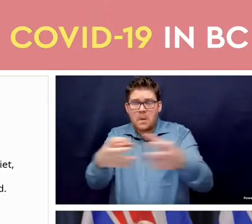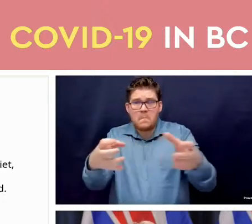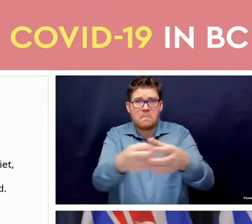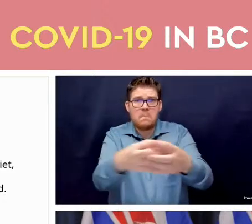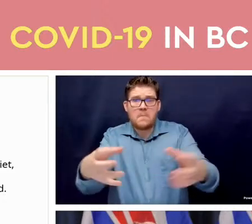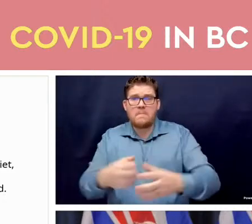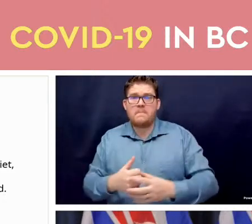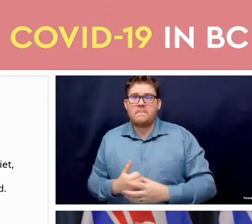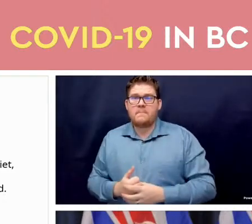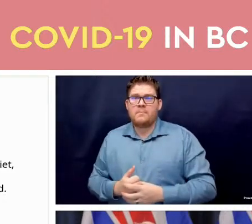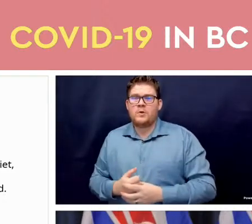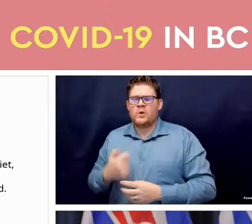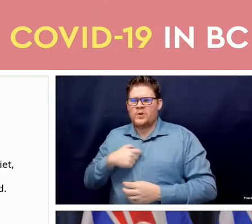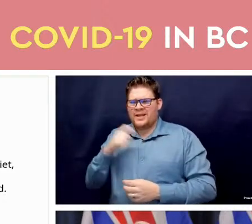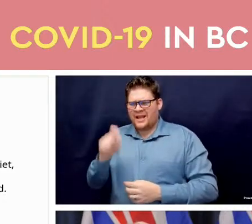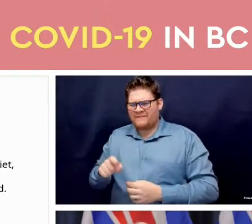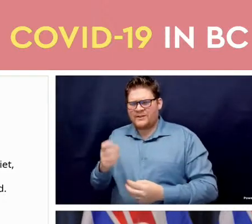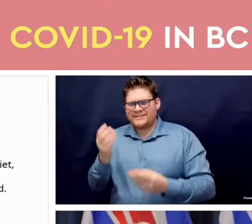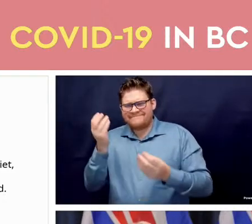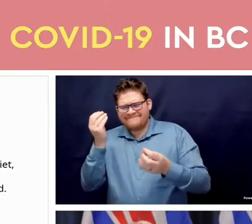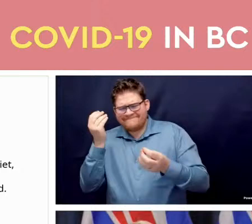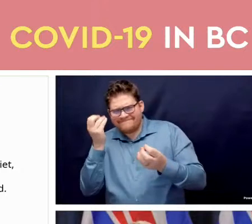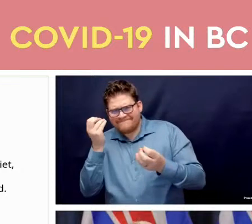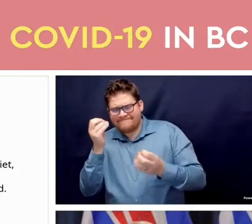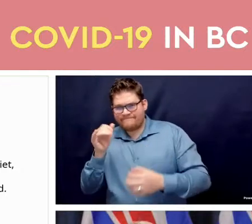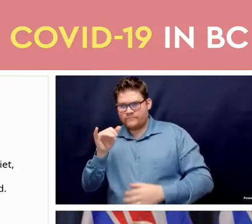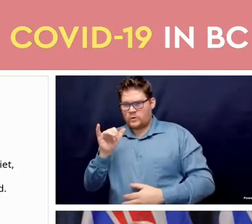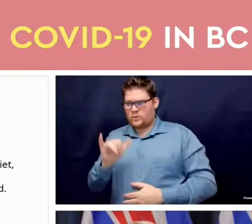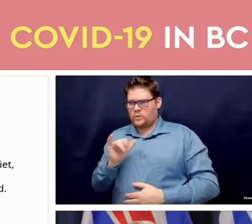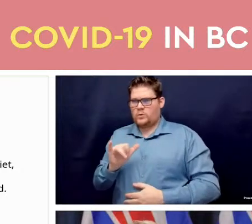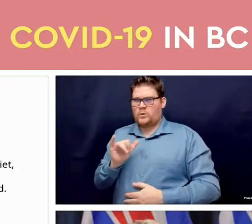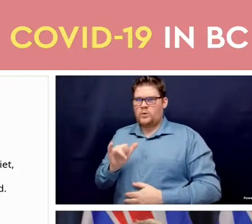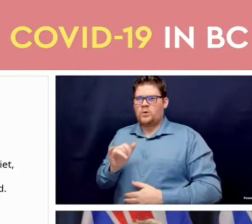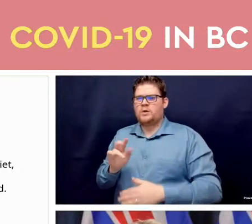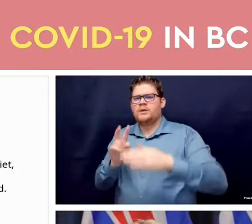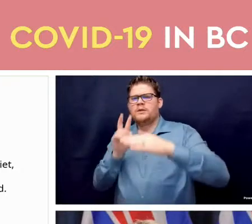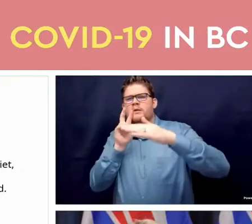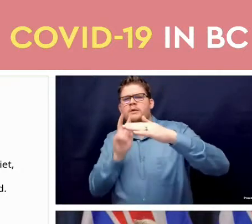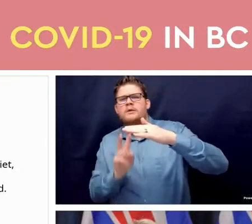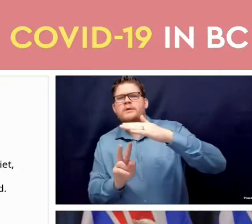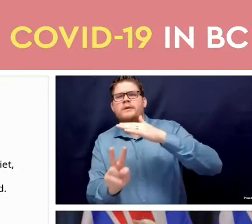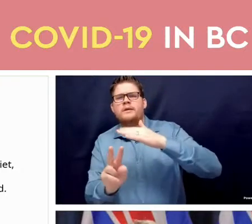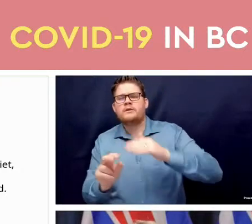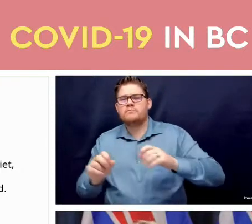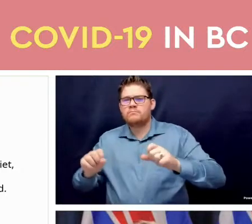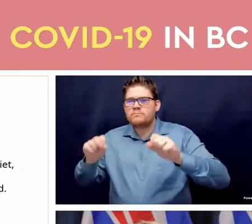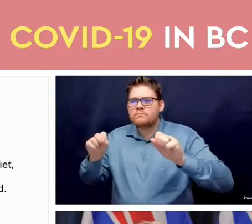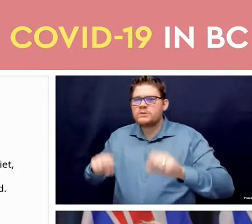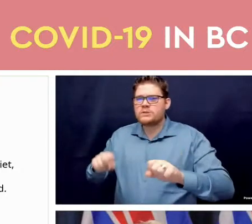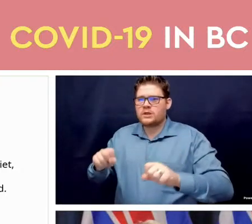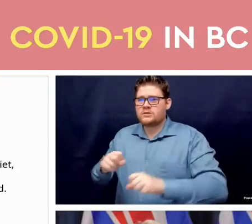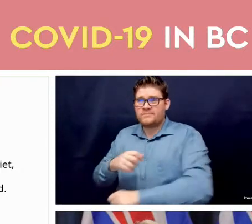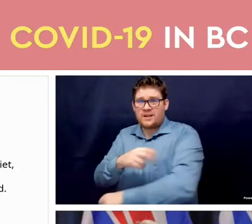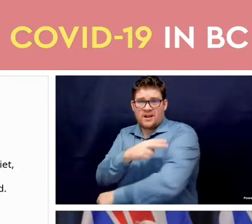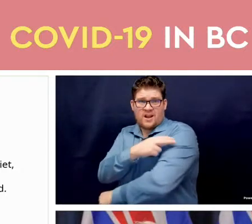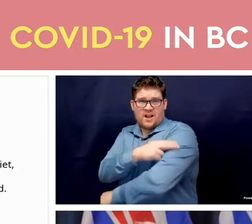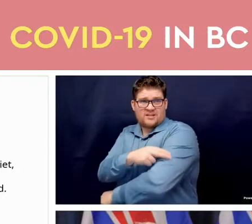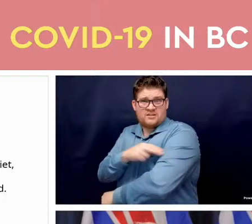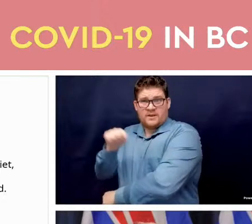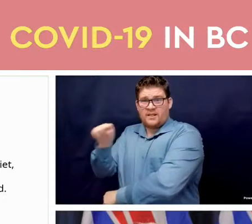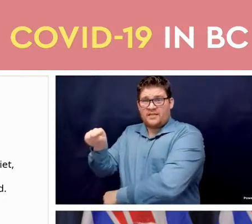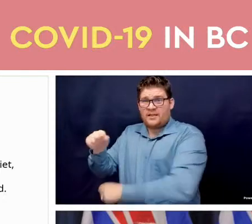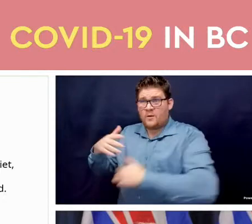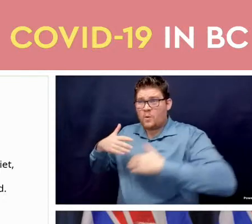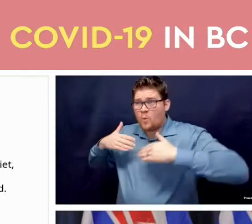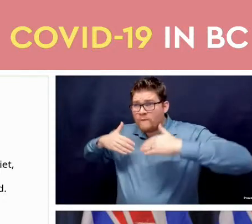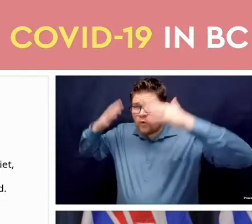line, what does that mean in terms of potential for people ending up in hospital? And you've seen some of the modeling that has shown that the potential could have